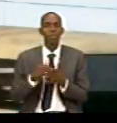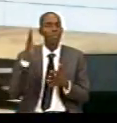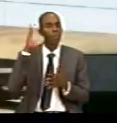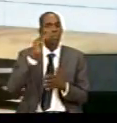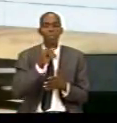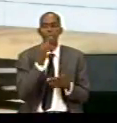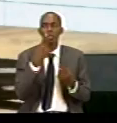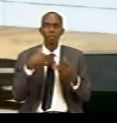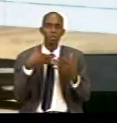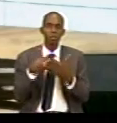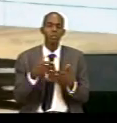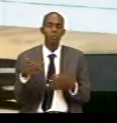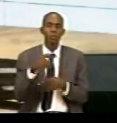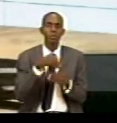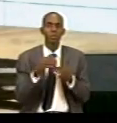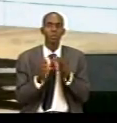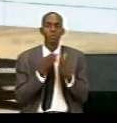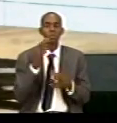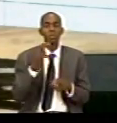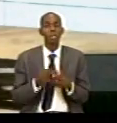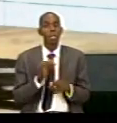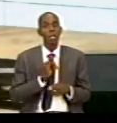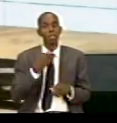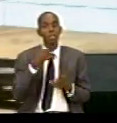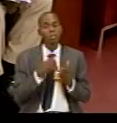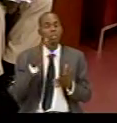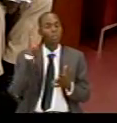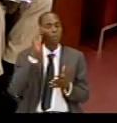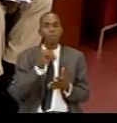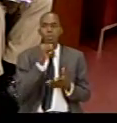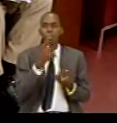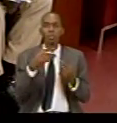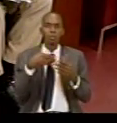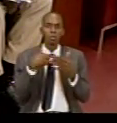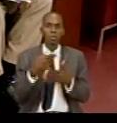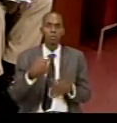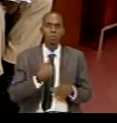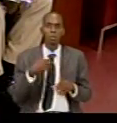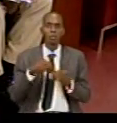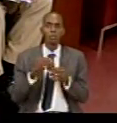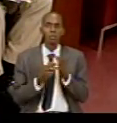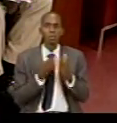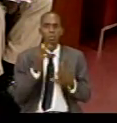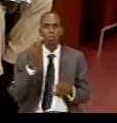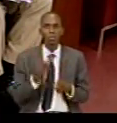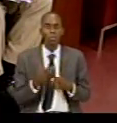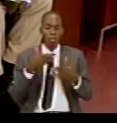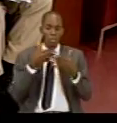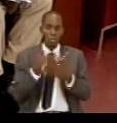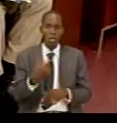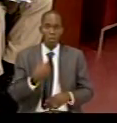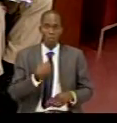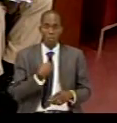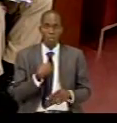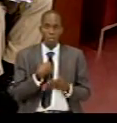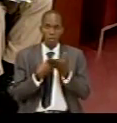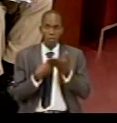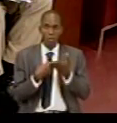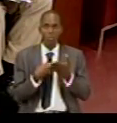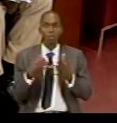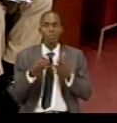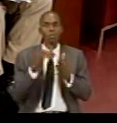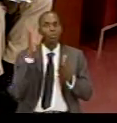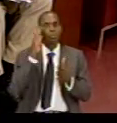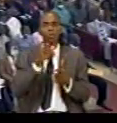you. I said it will not come near me. Near me. It will